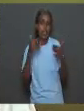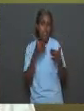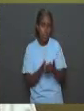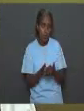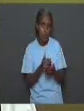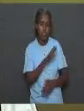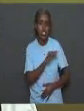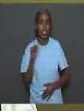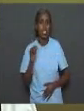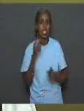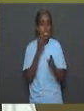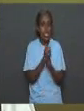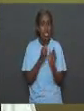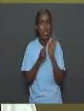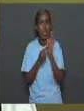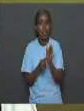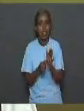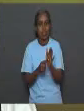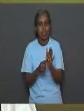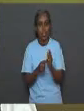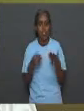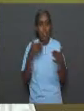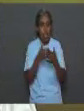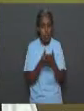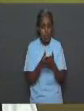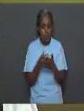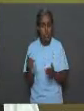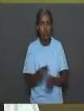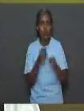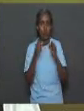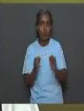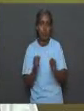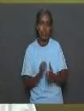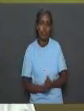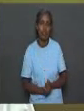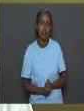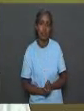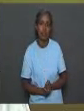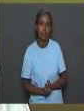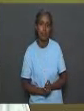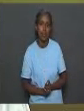empirical approach, and the axiomatic approach to probability.